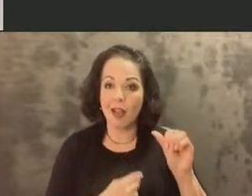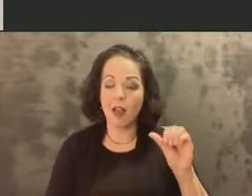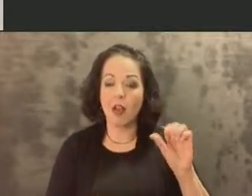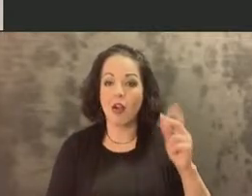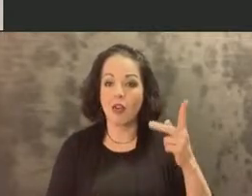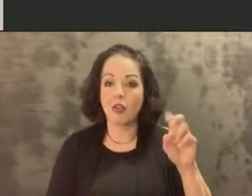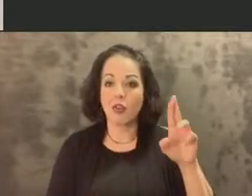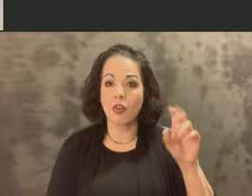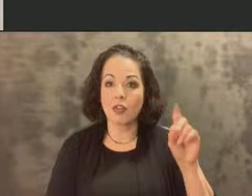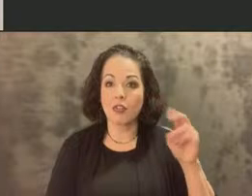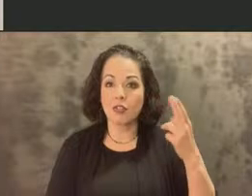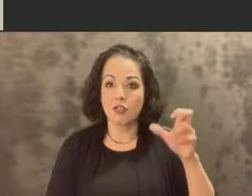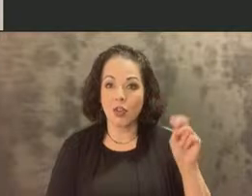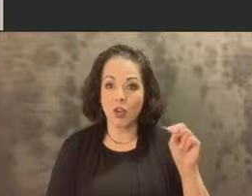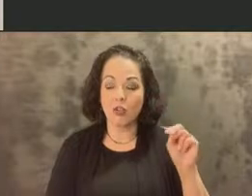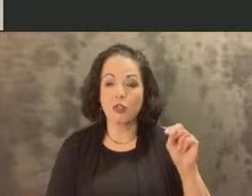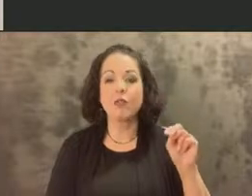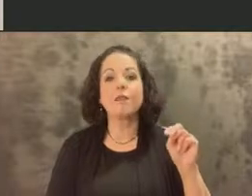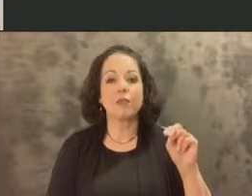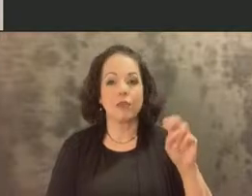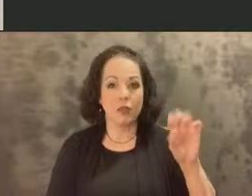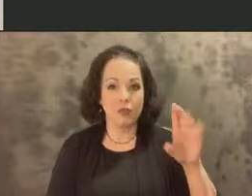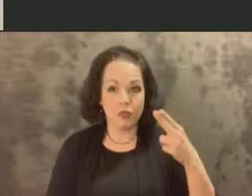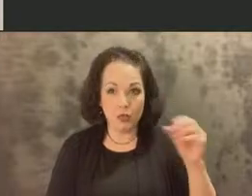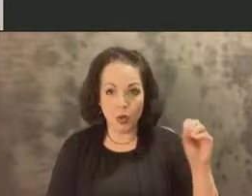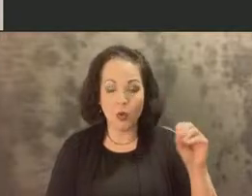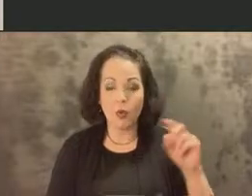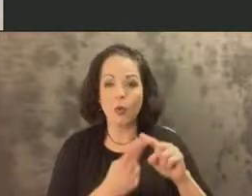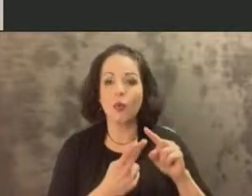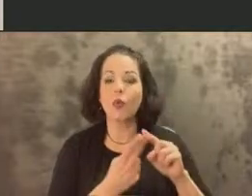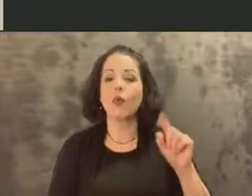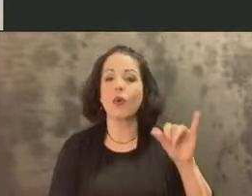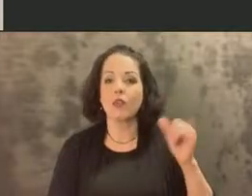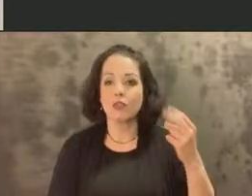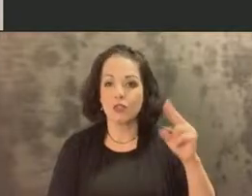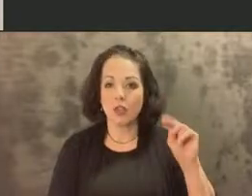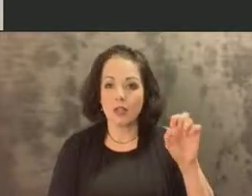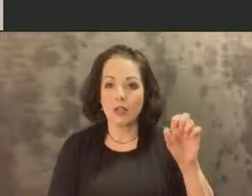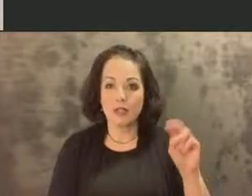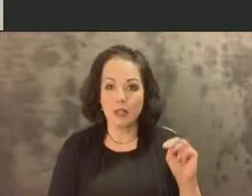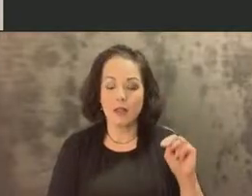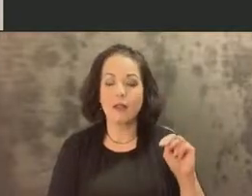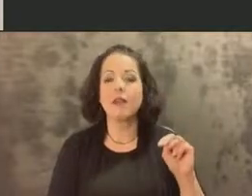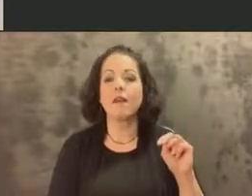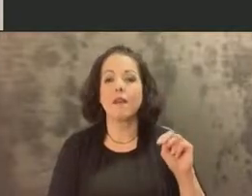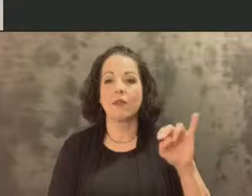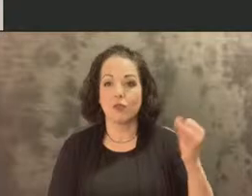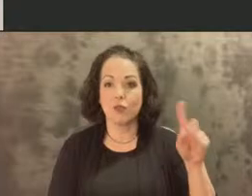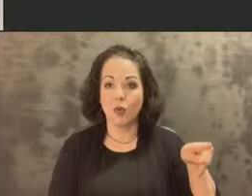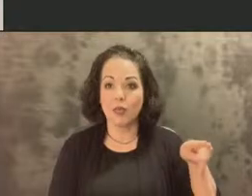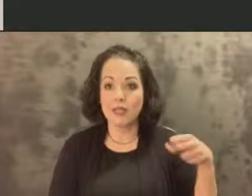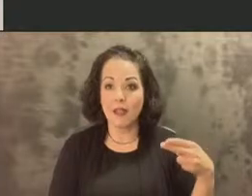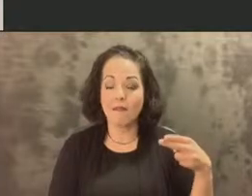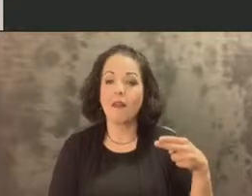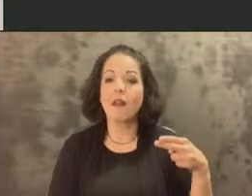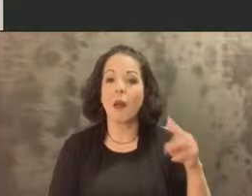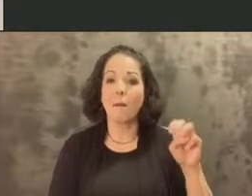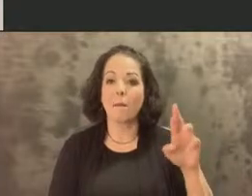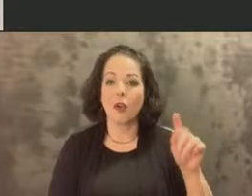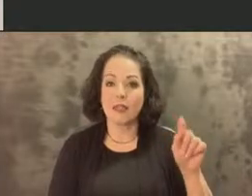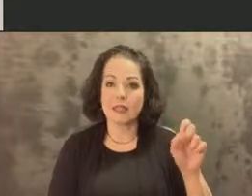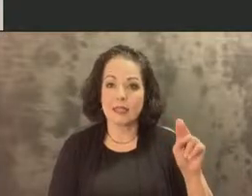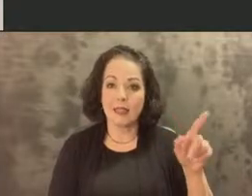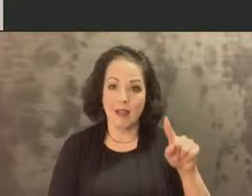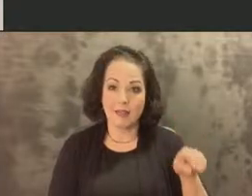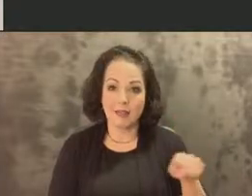Richard Cho, Jamila Gleason, Jolinda Johnson, Victor Joseph, Octavio Martinez,